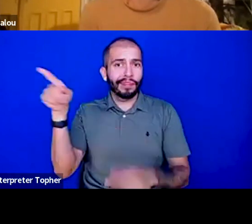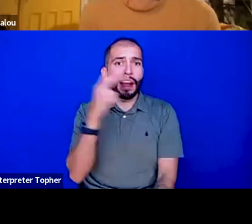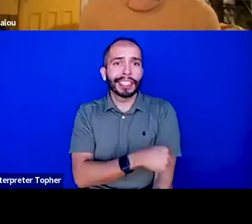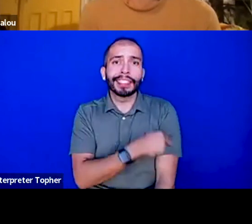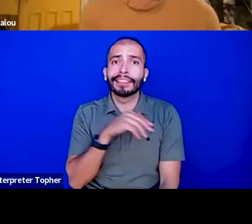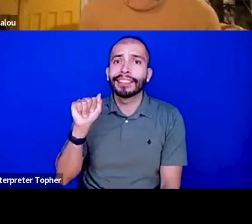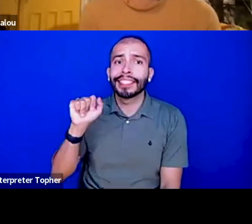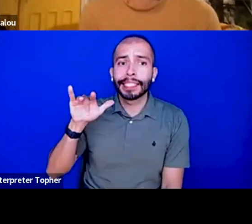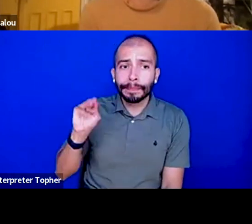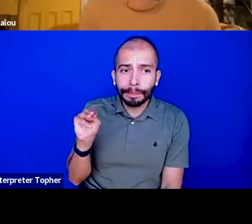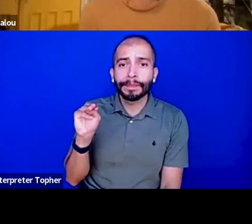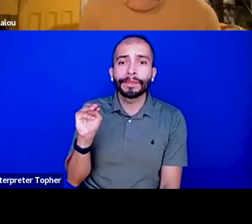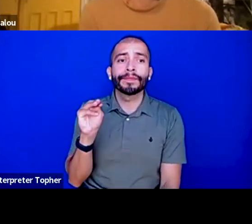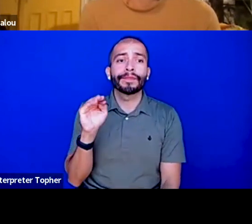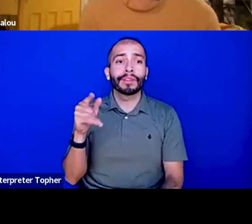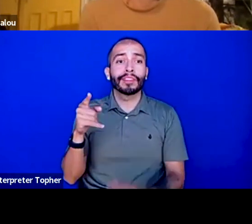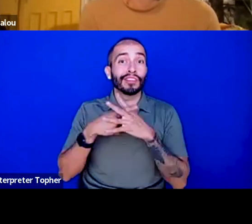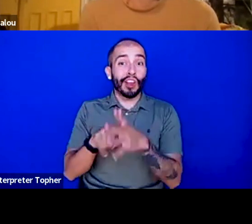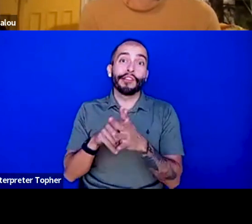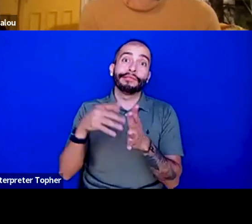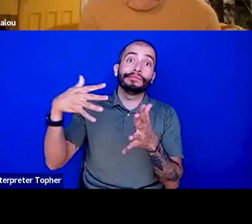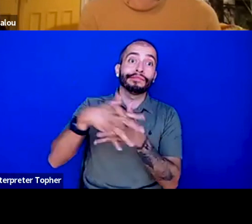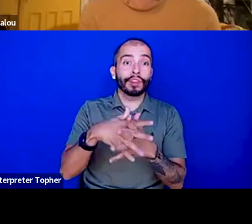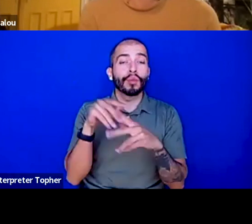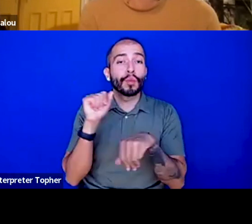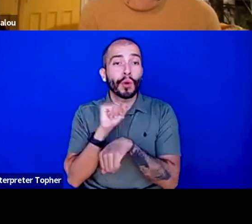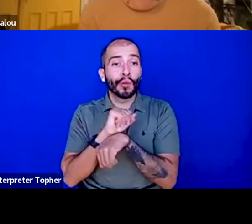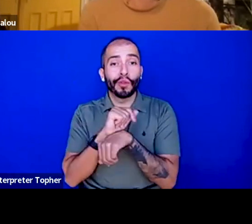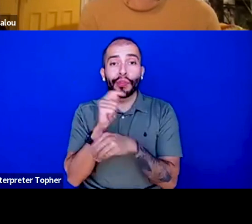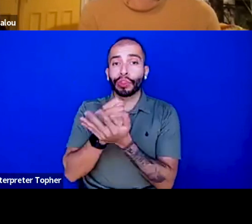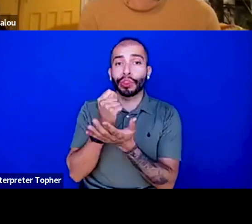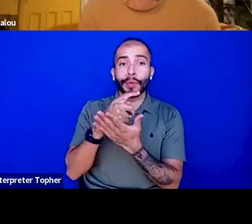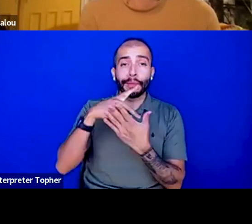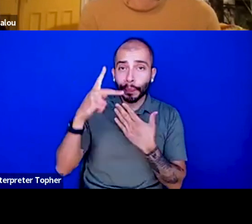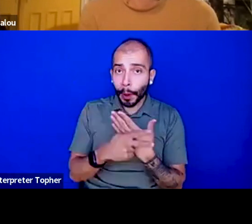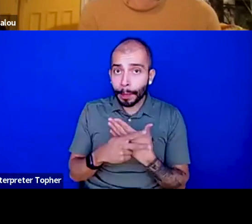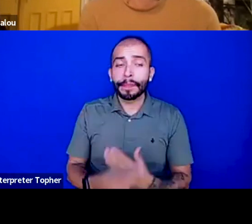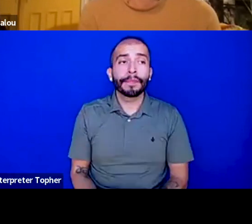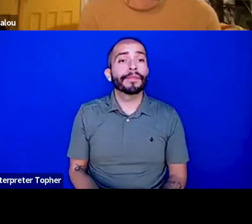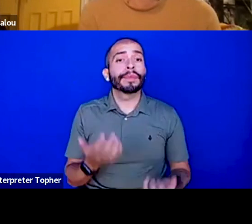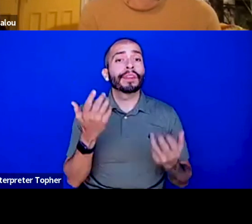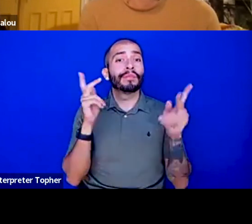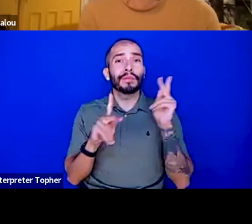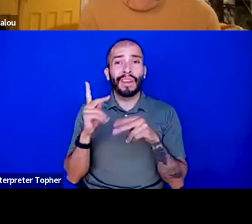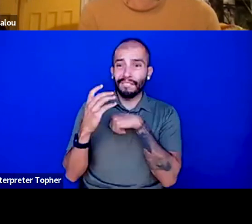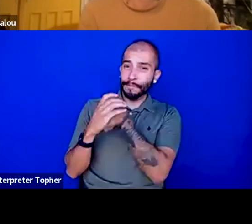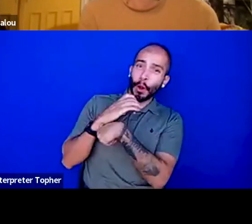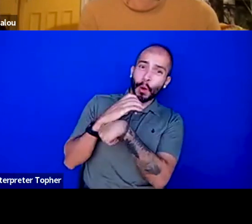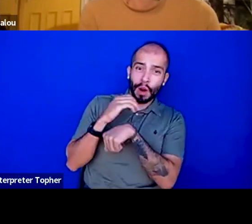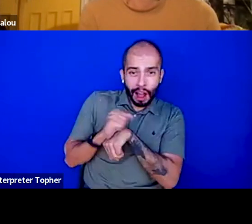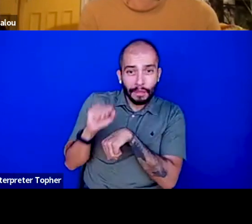to labor, and that labor would be described as having a therapeutic quality to it. And I bring that